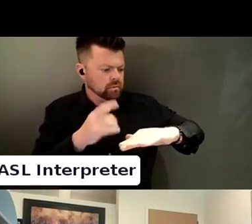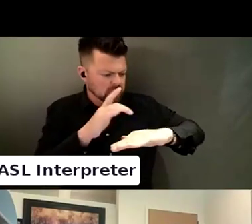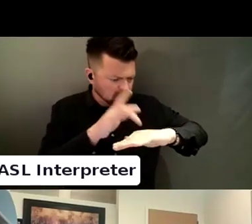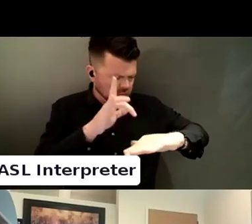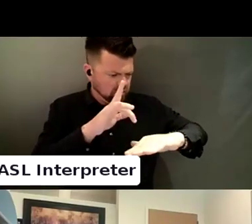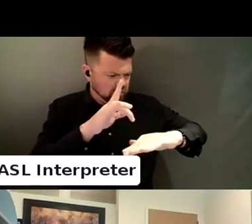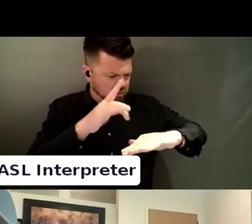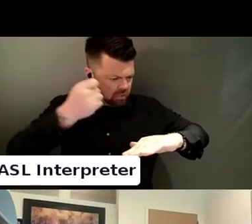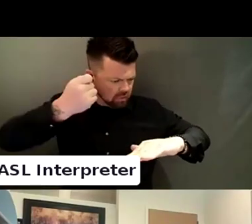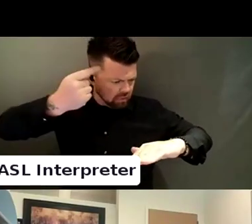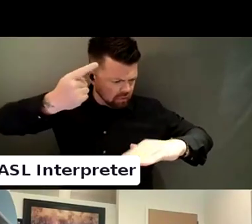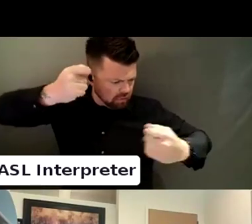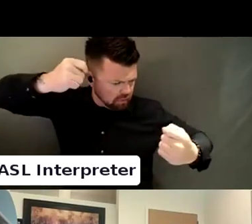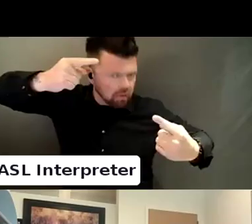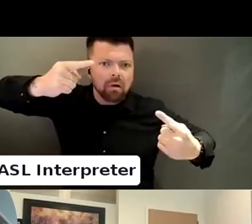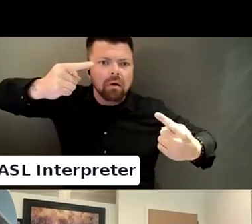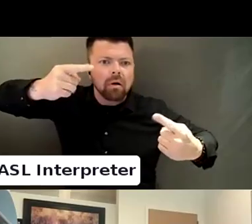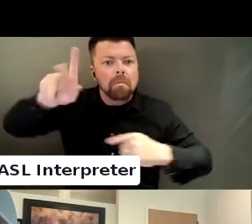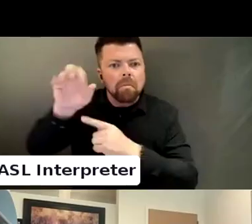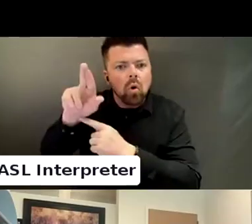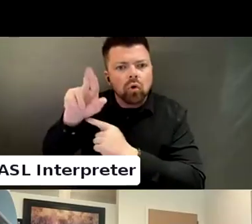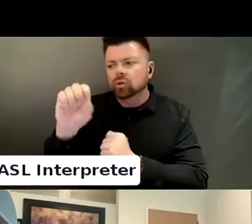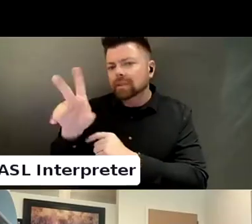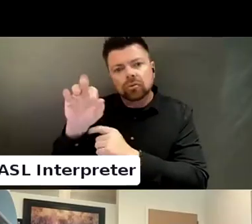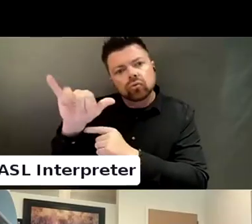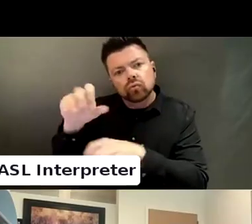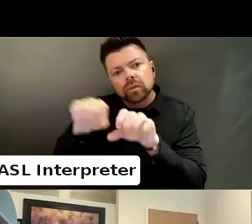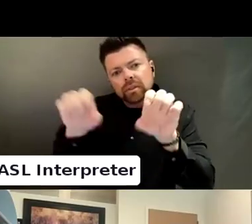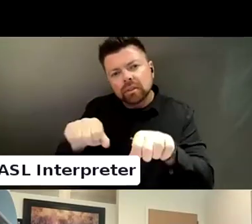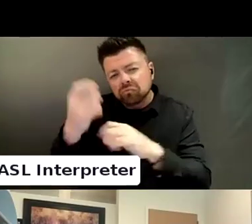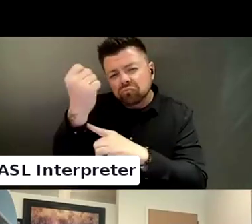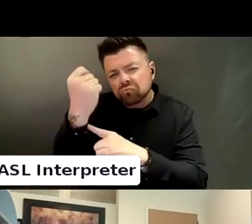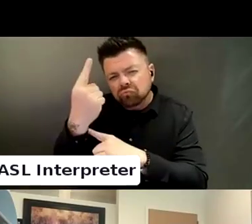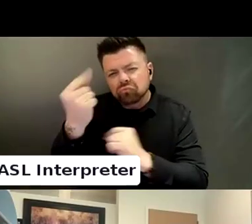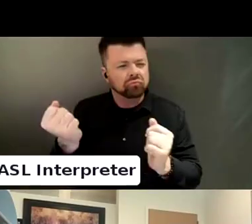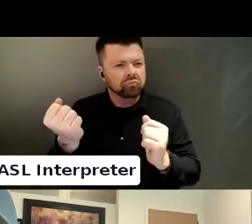the interplay between that motor and sensory nervous system?